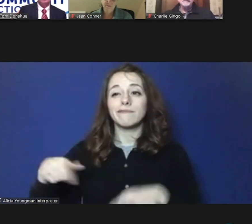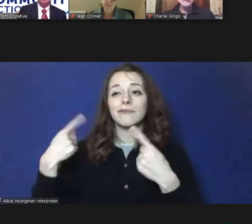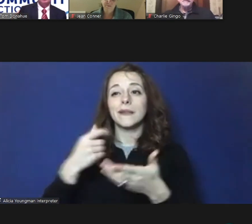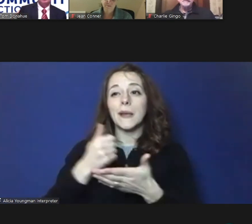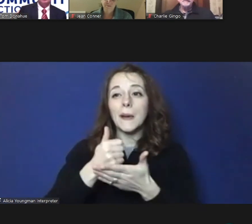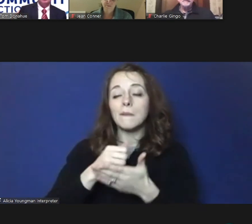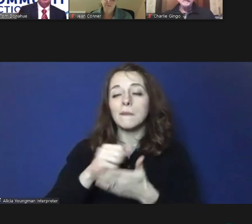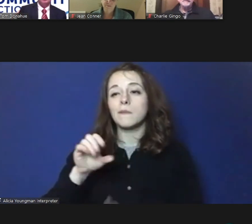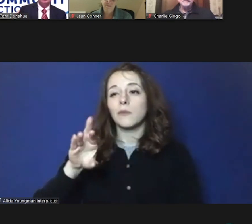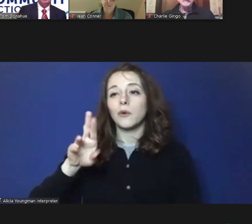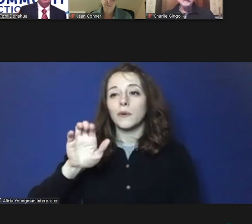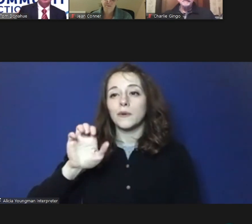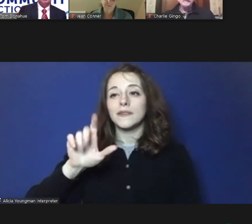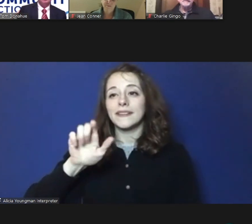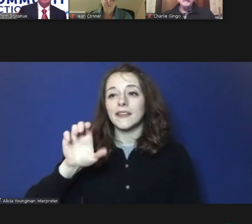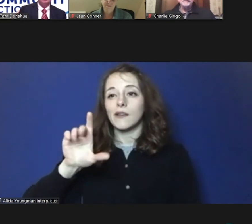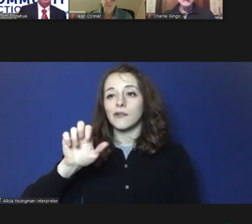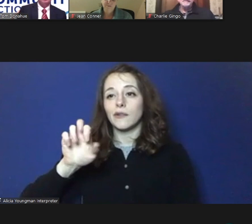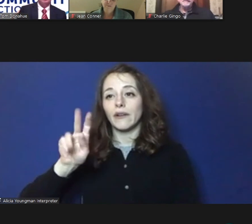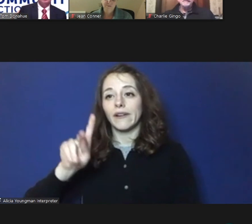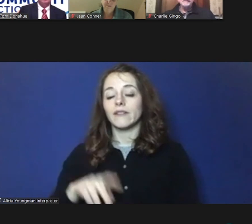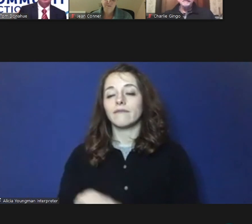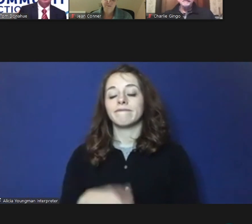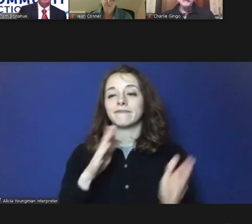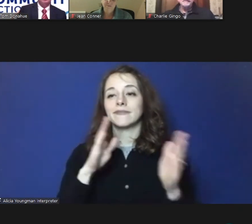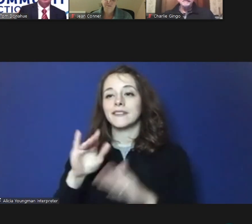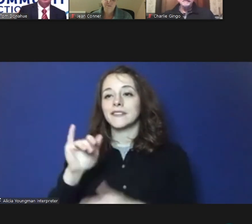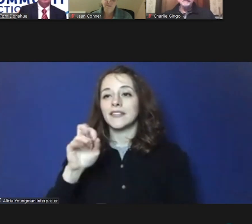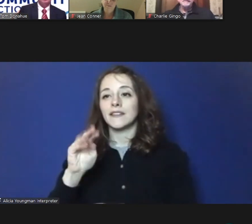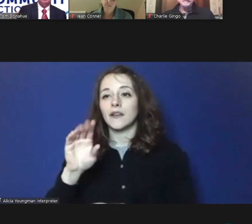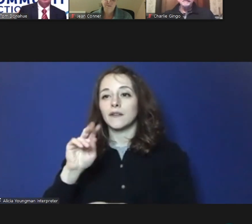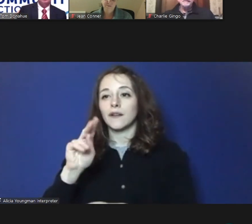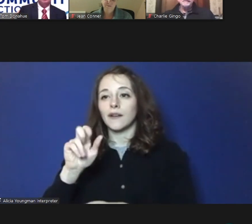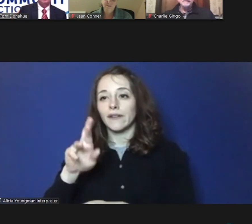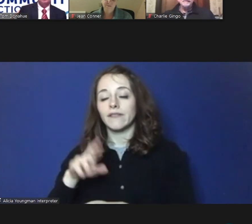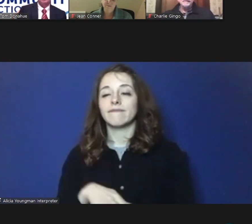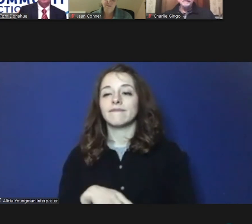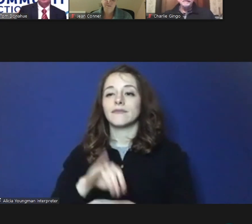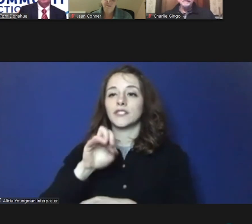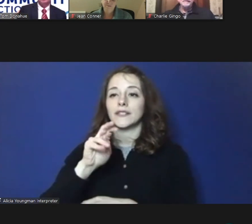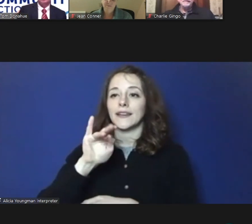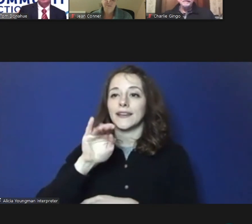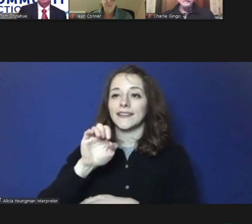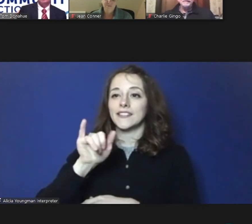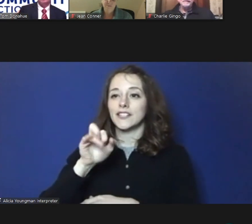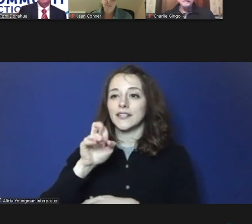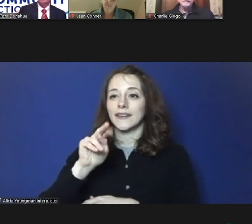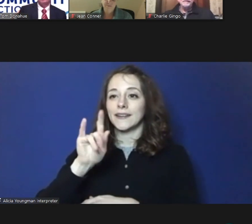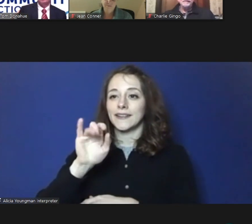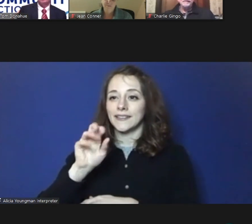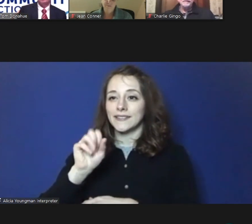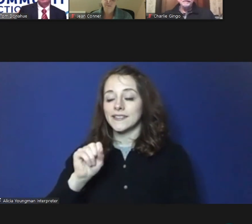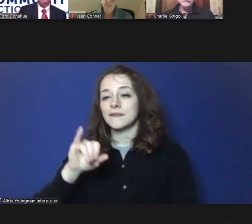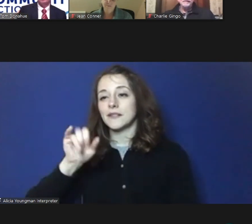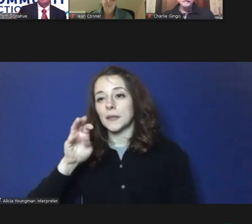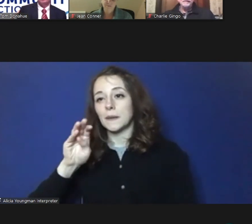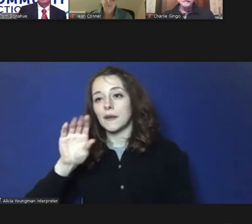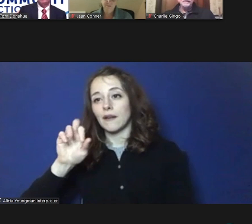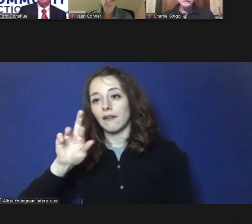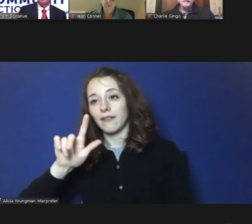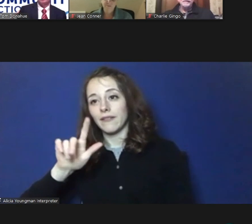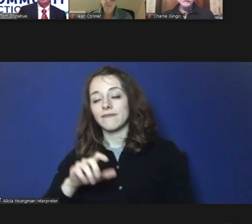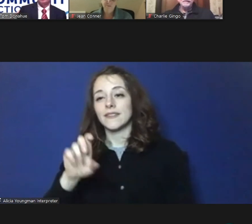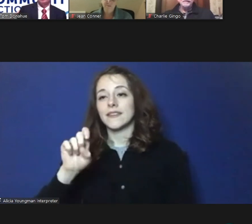Bruce Lee Clark, Jean Connor, Jeannie Jenkins, Jim Carroll, and Sarah